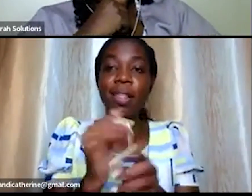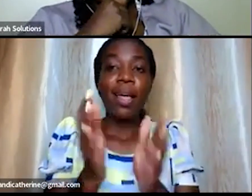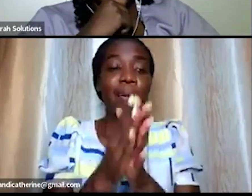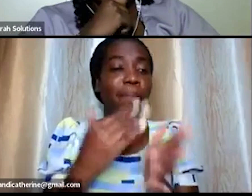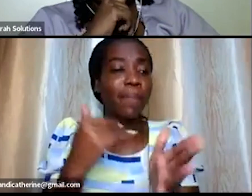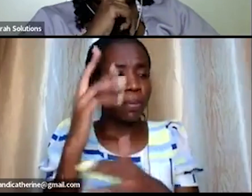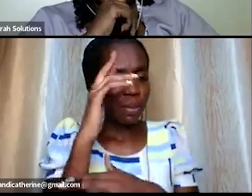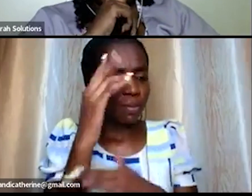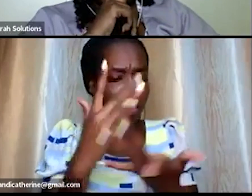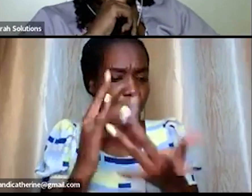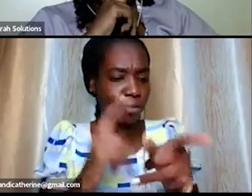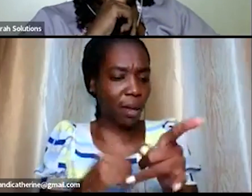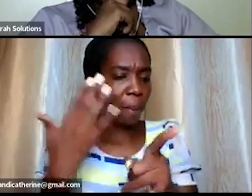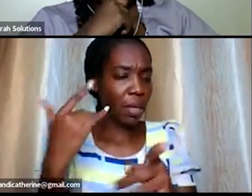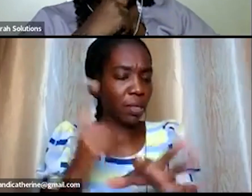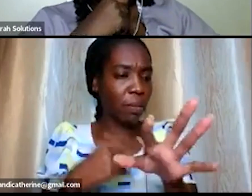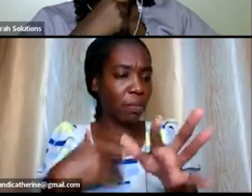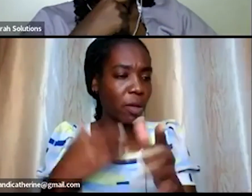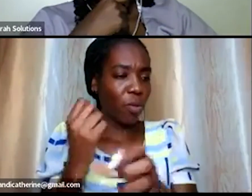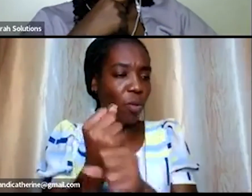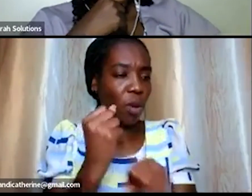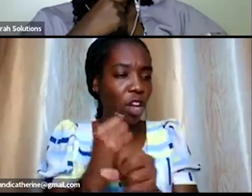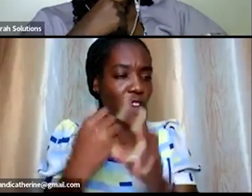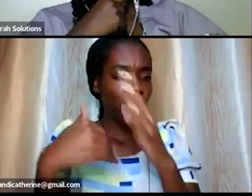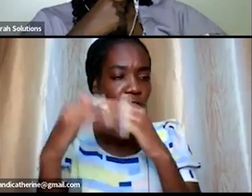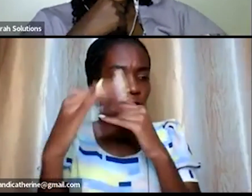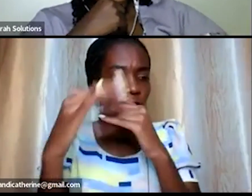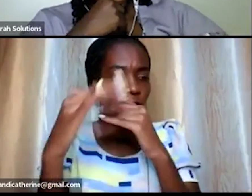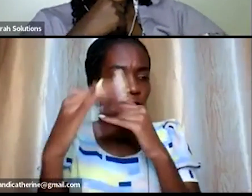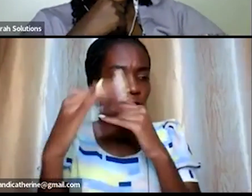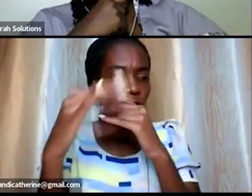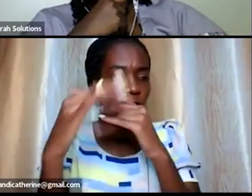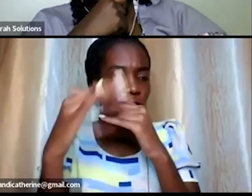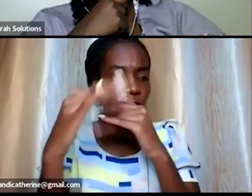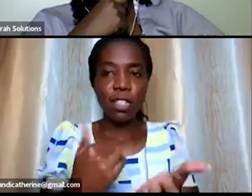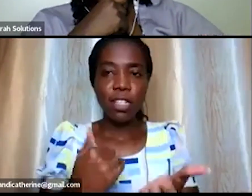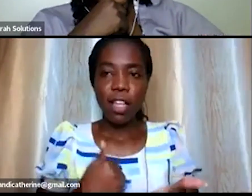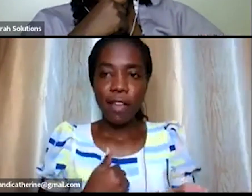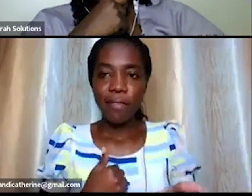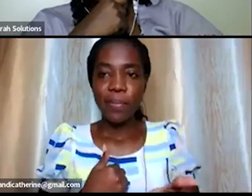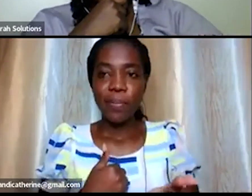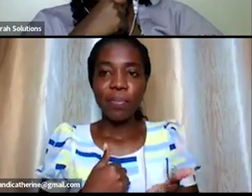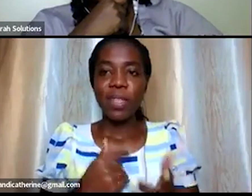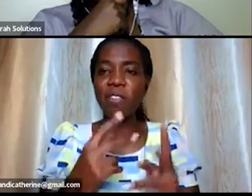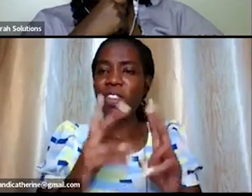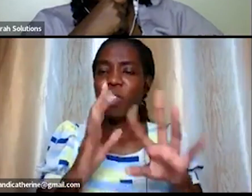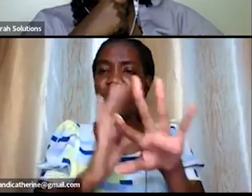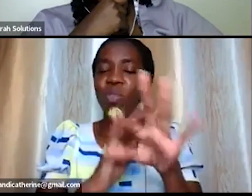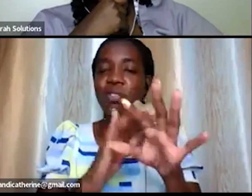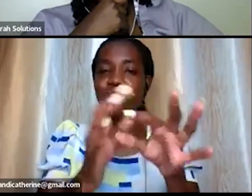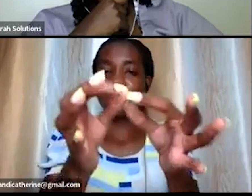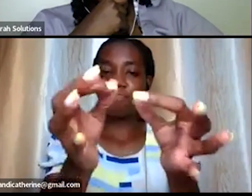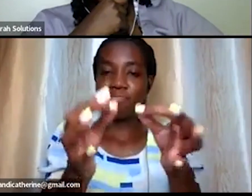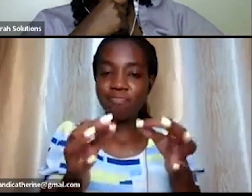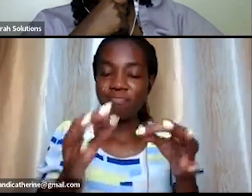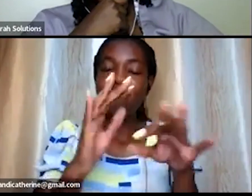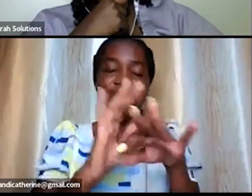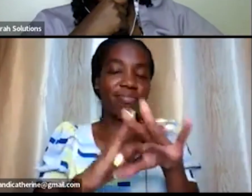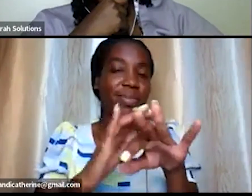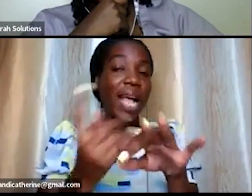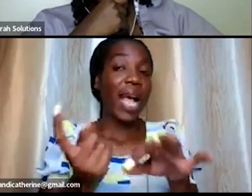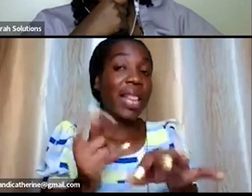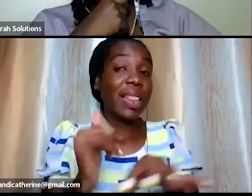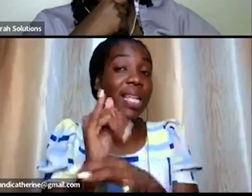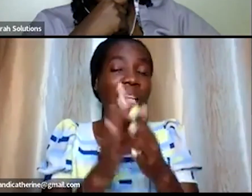when I was working at the university, there's one of these employees that we had, a very good accountant. This lady was passionate